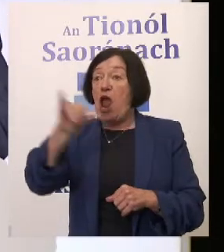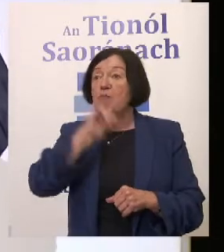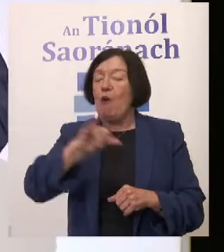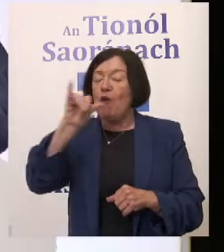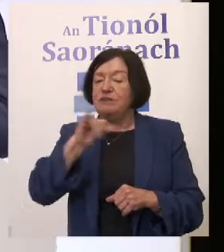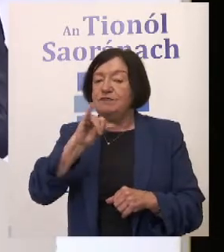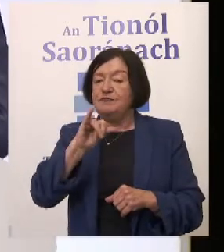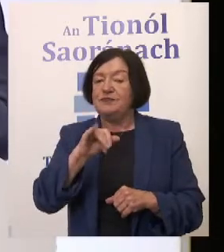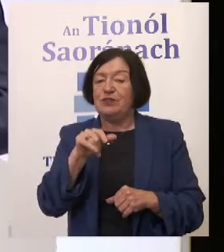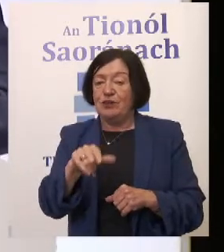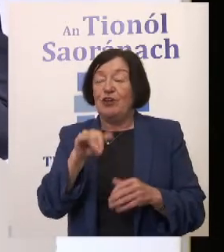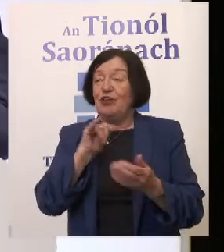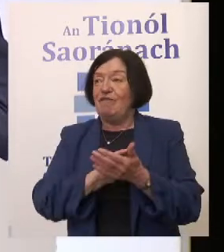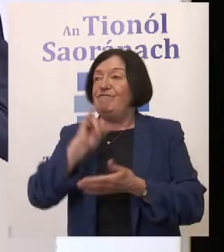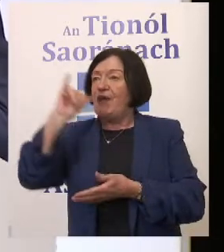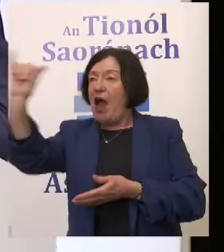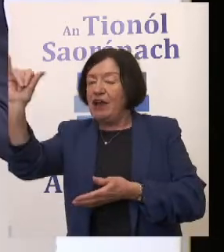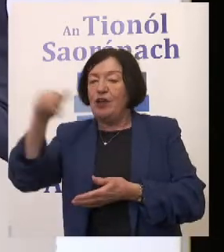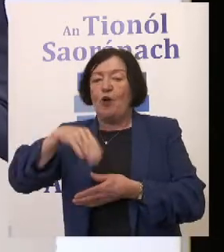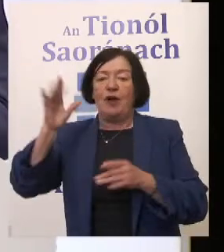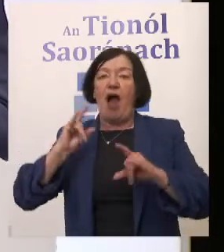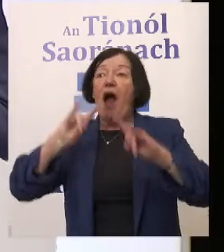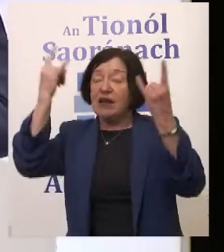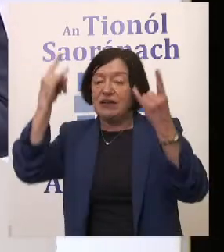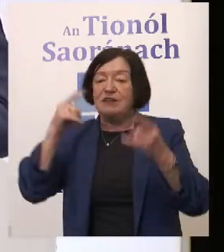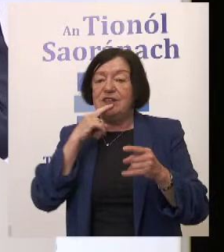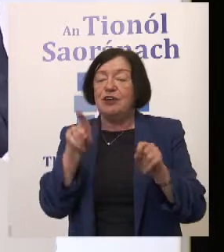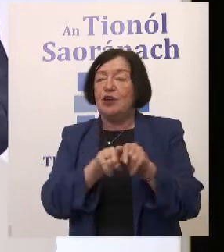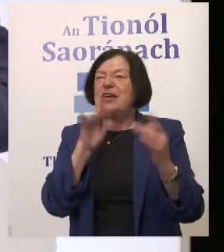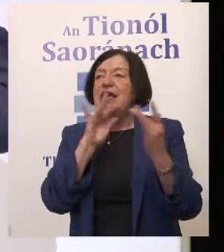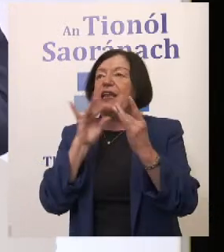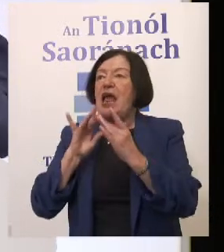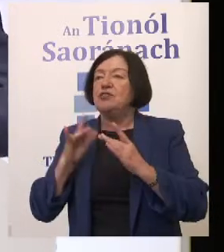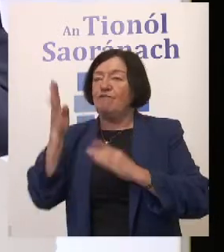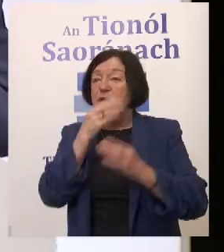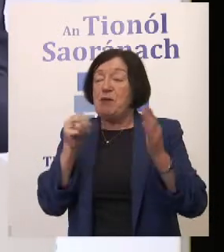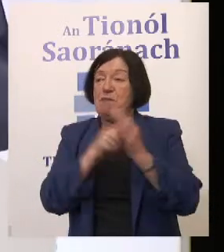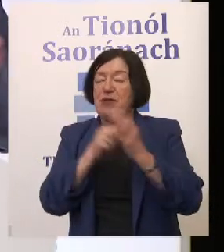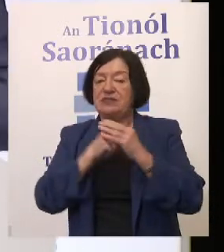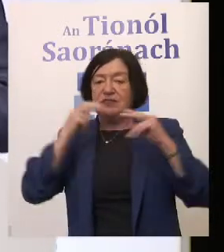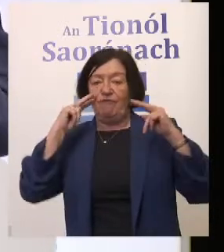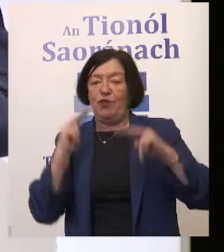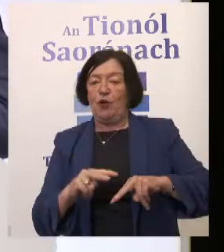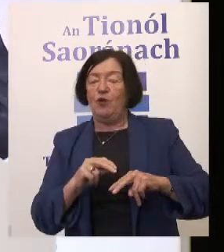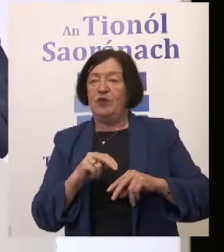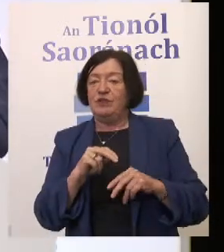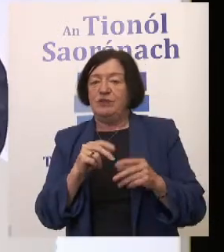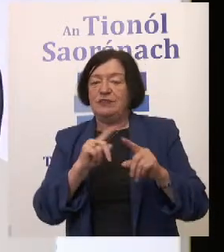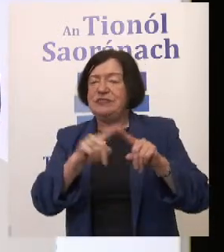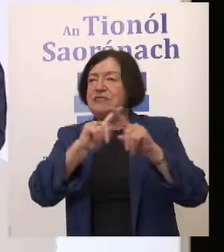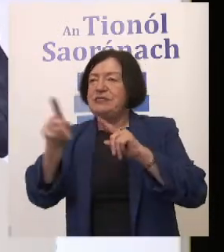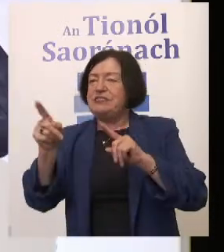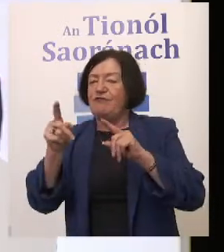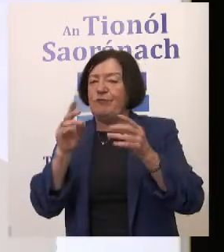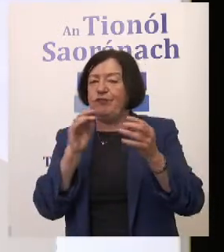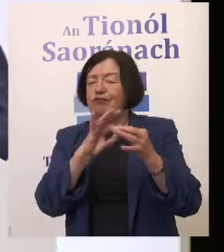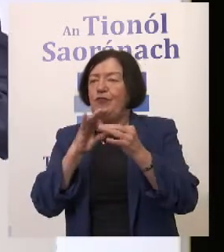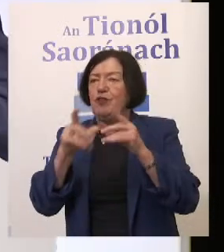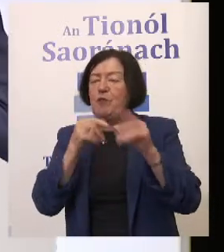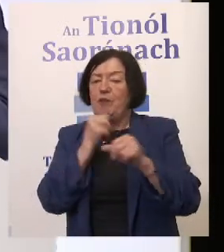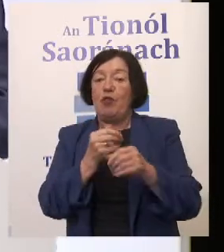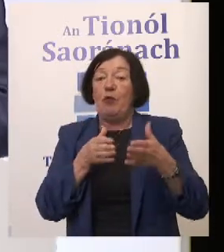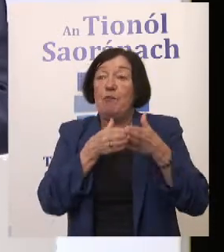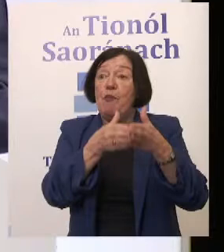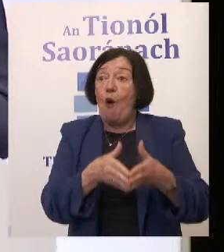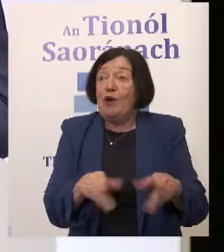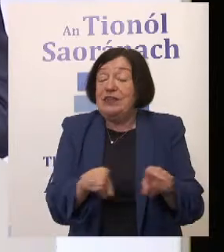where you fly out of, you're going on holidays, but it's also the connection from a business point of view to your markets and things like that. And you worry about the port for similar